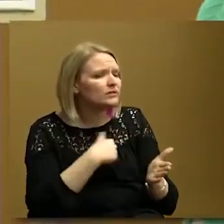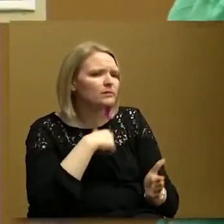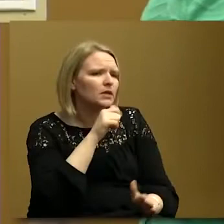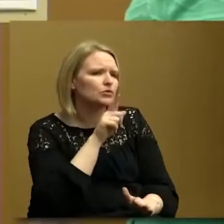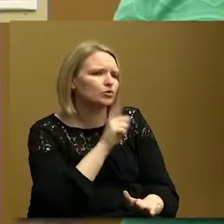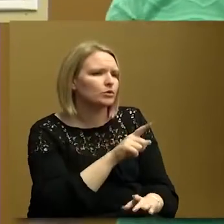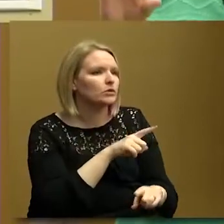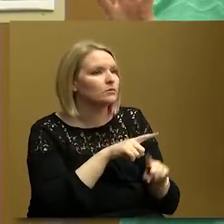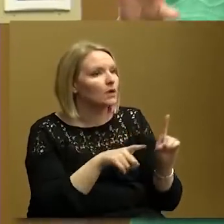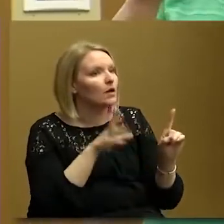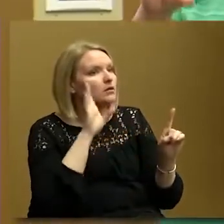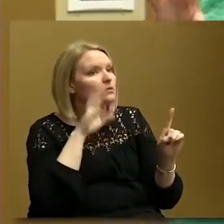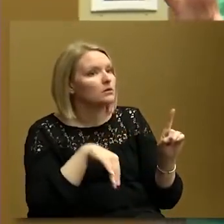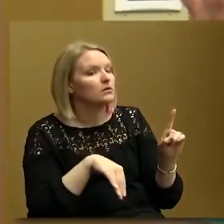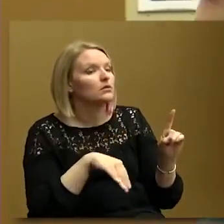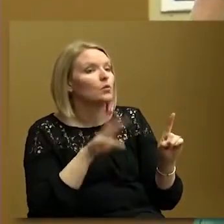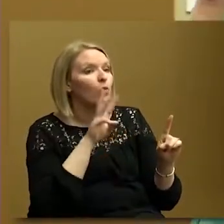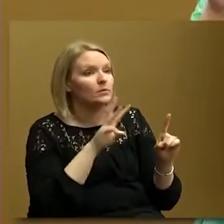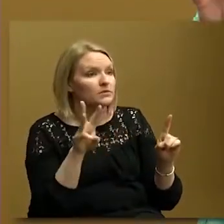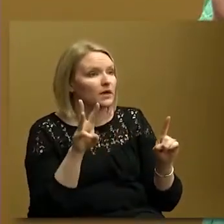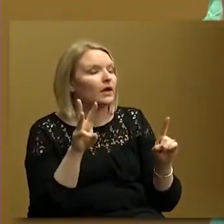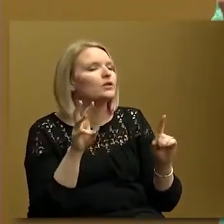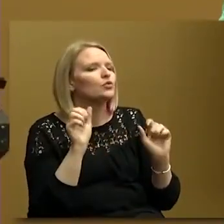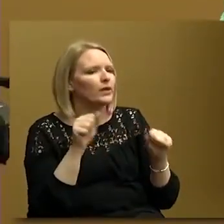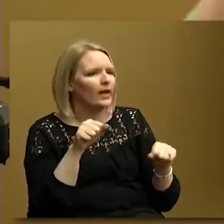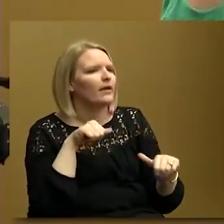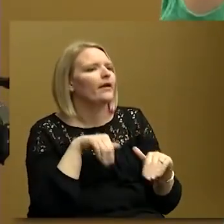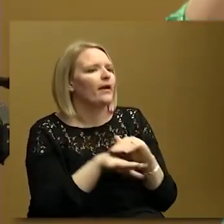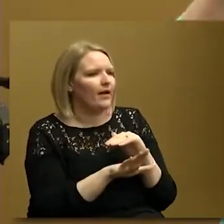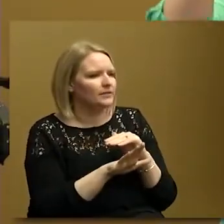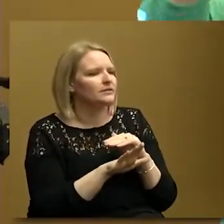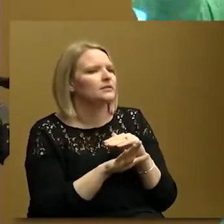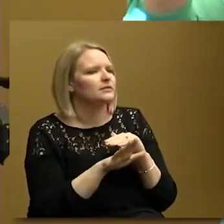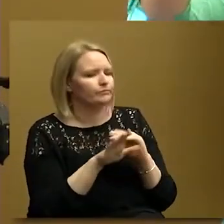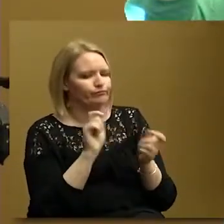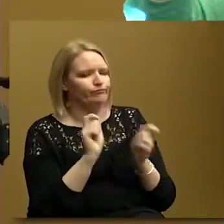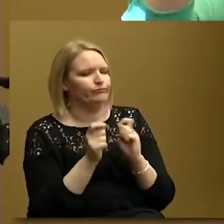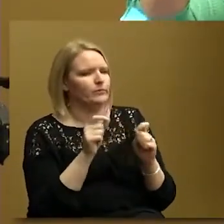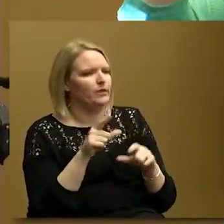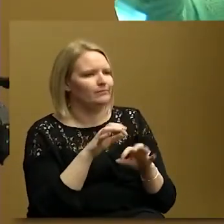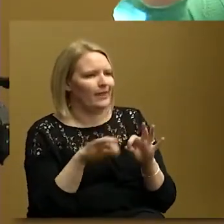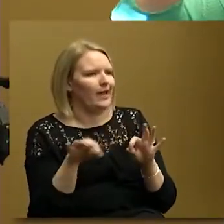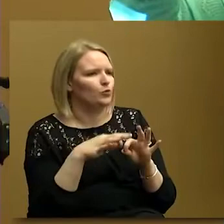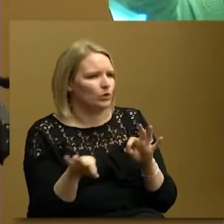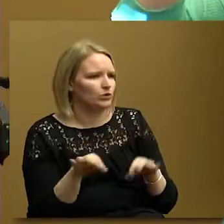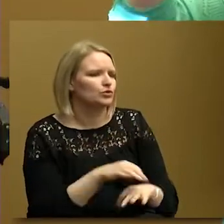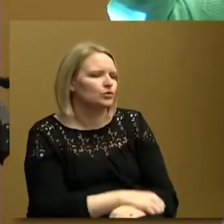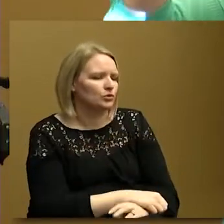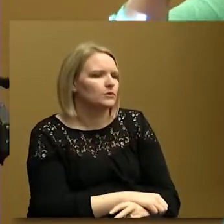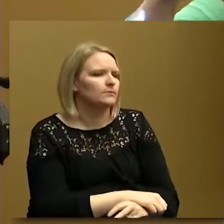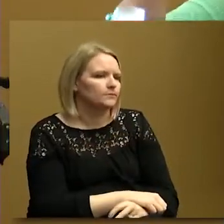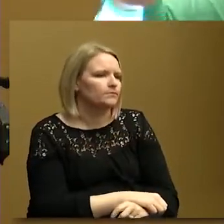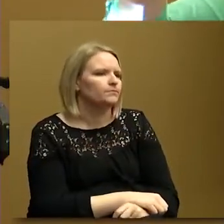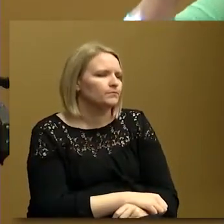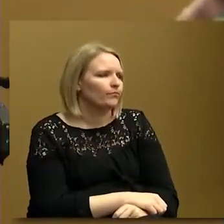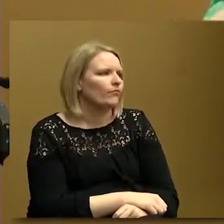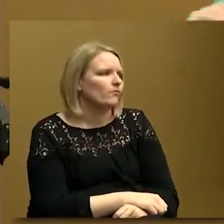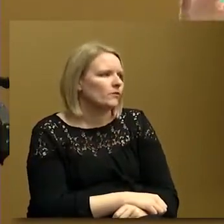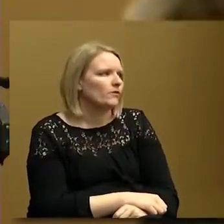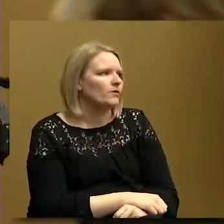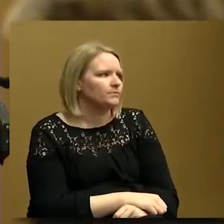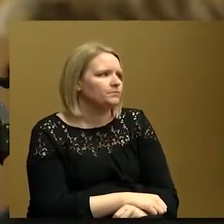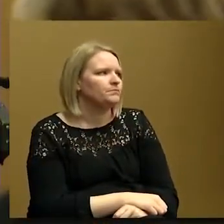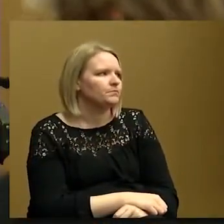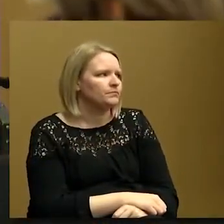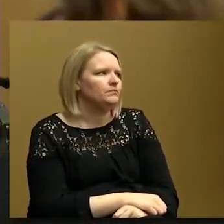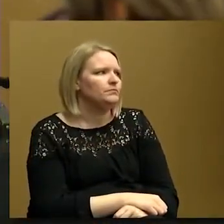I do know on the website you can go in and you can change the language settings. So